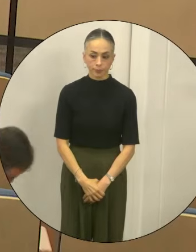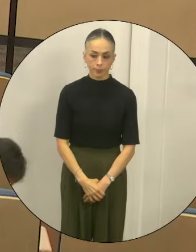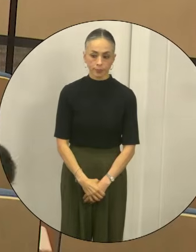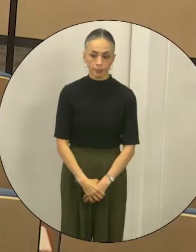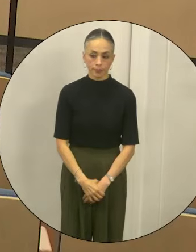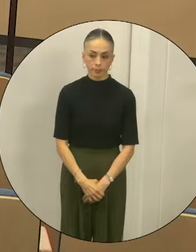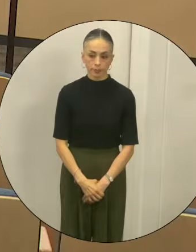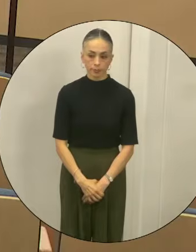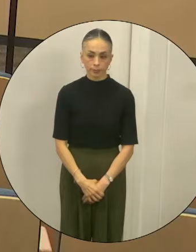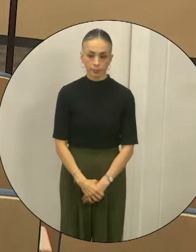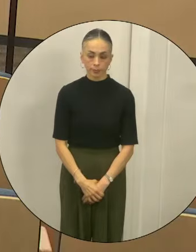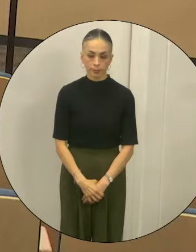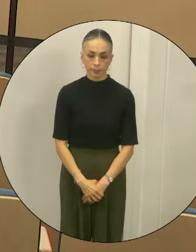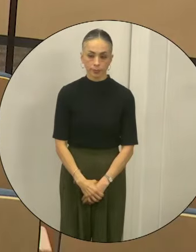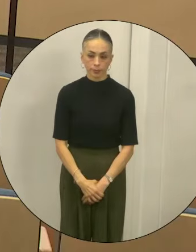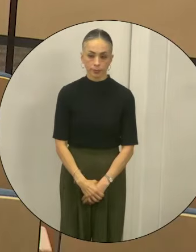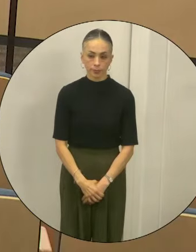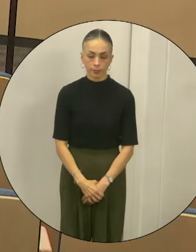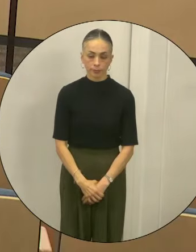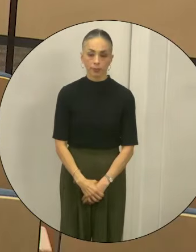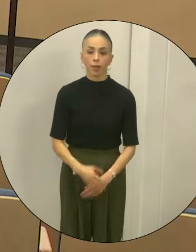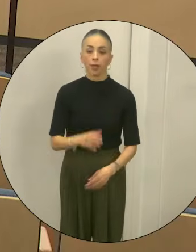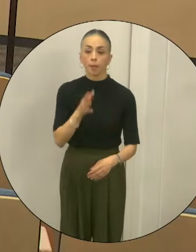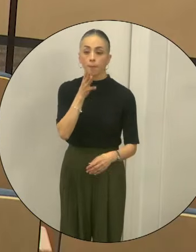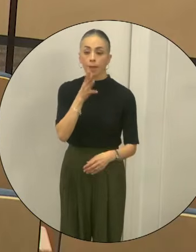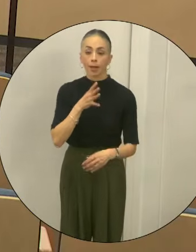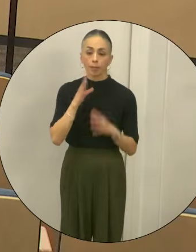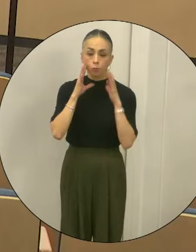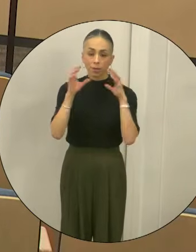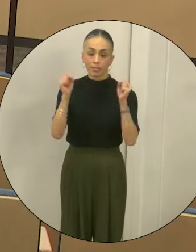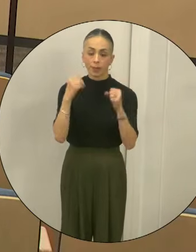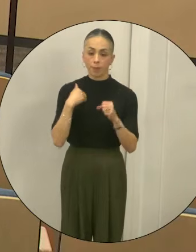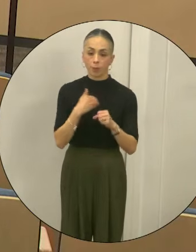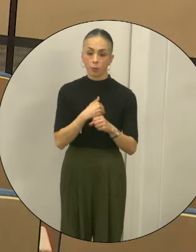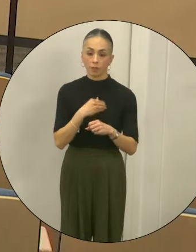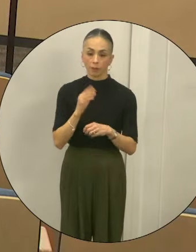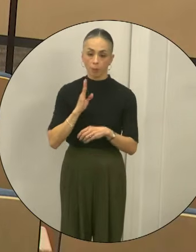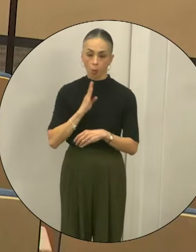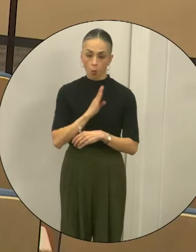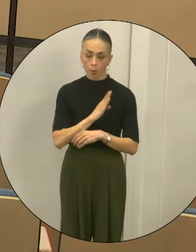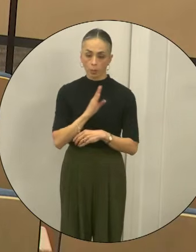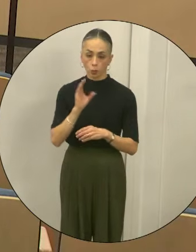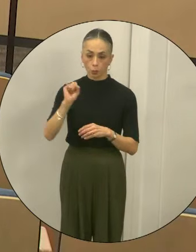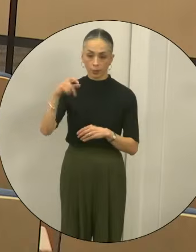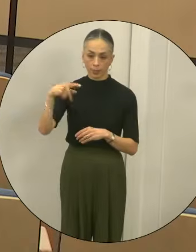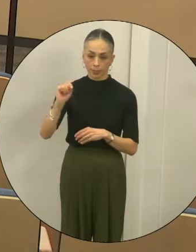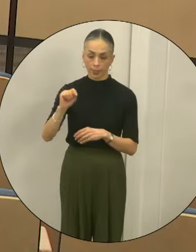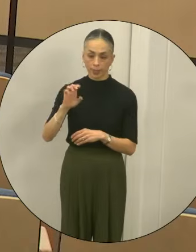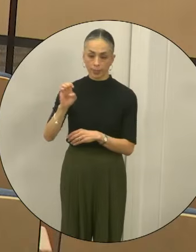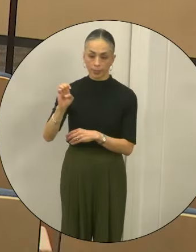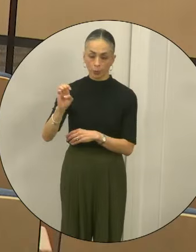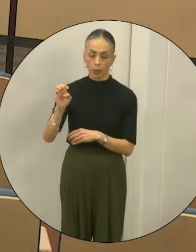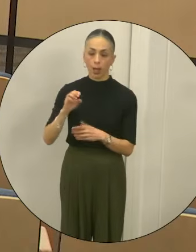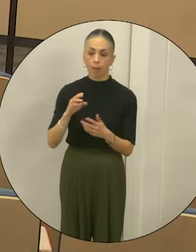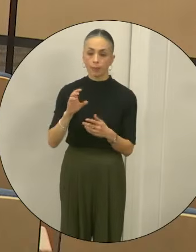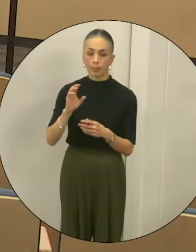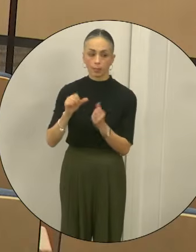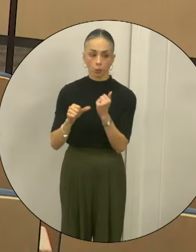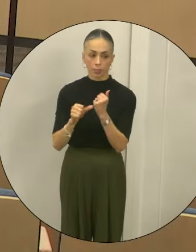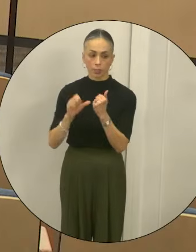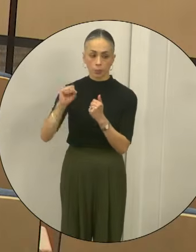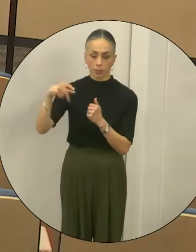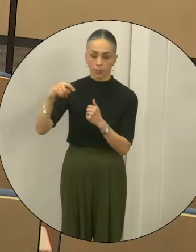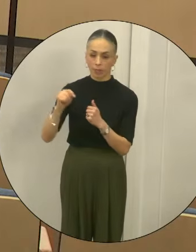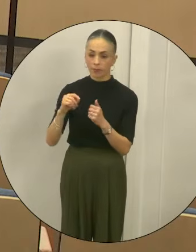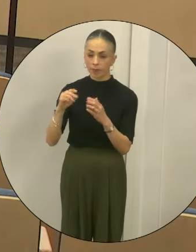All right, try this again. Madam President, members of the board, Superintendent Ebert, I'm Kevin McPartland, Associate Superintendent of the Education